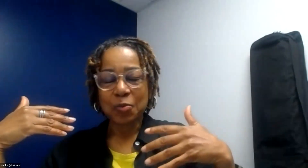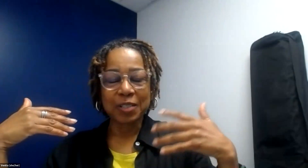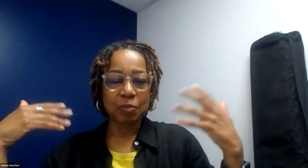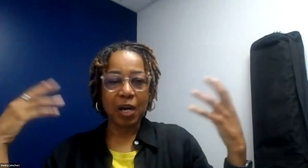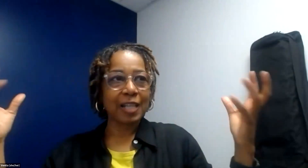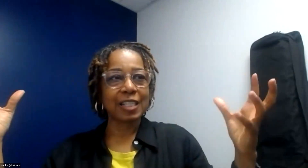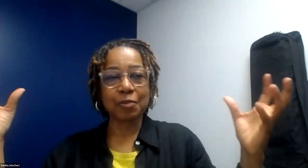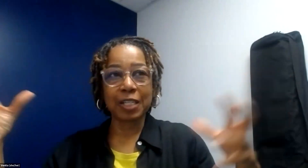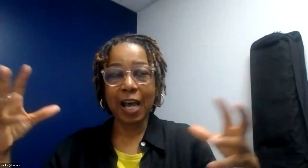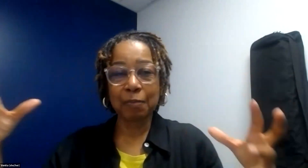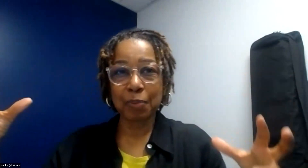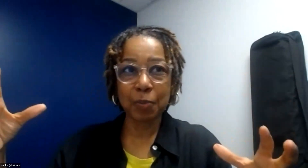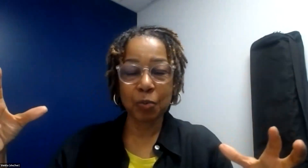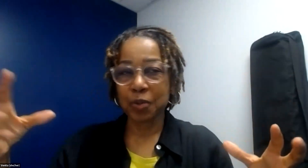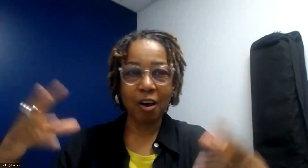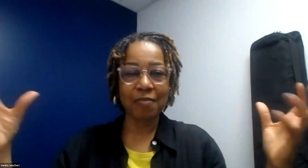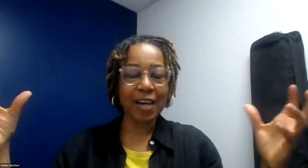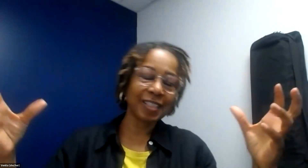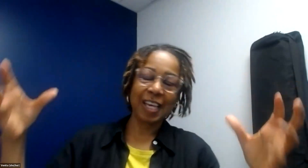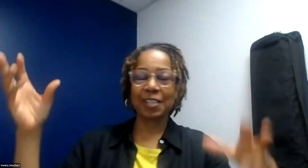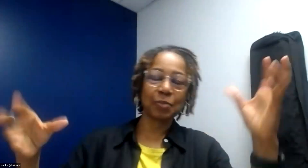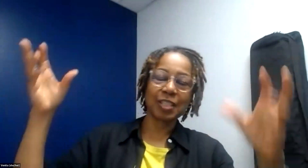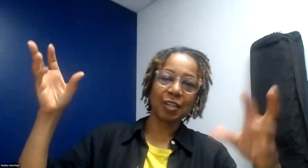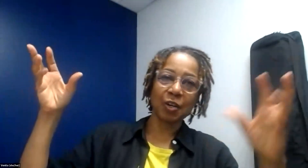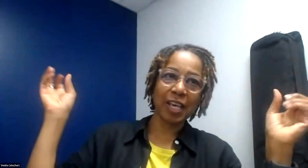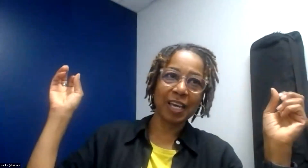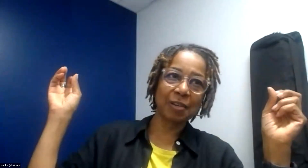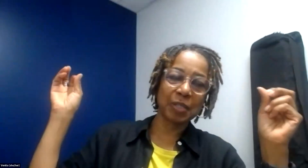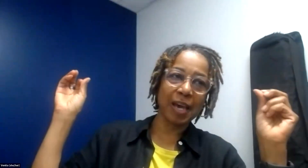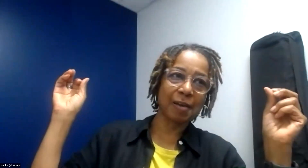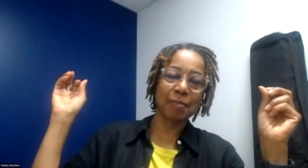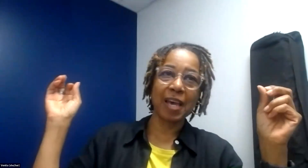2021, when I got together with 9 people and we were all vaccinated,